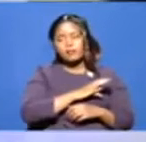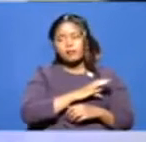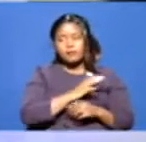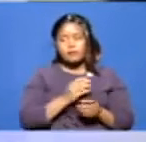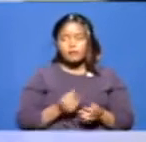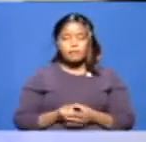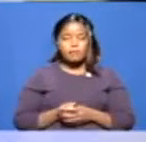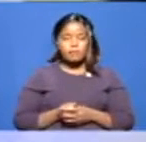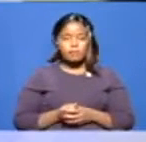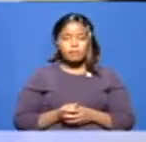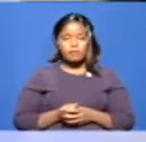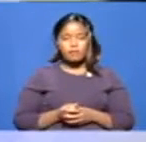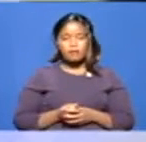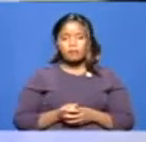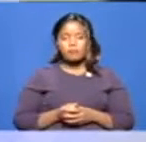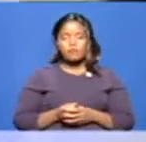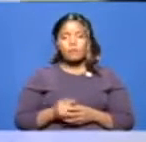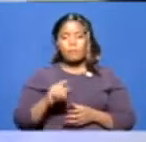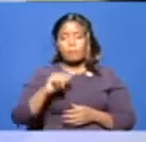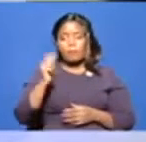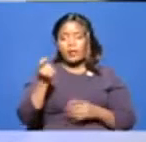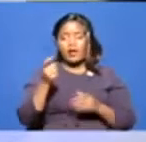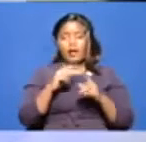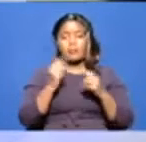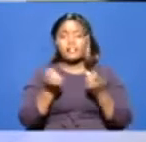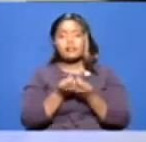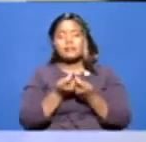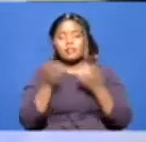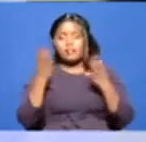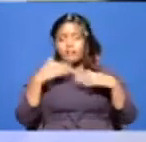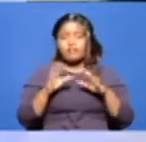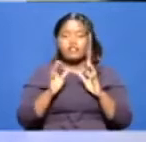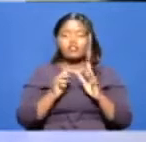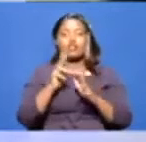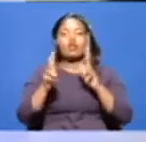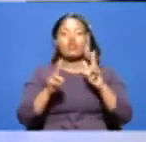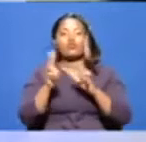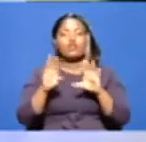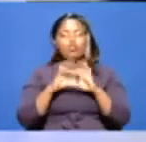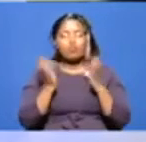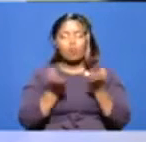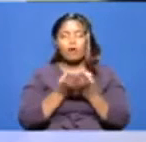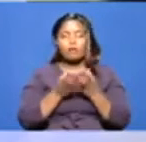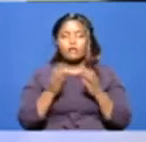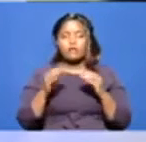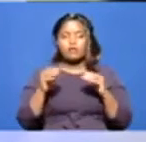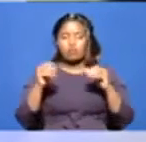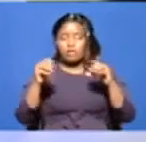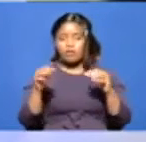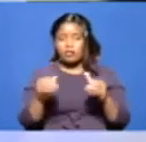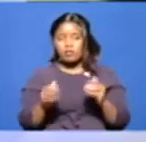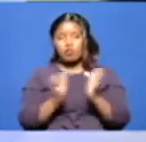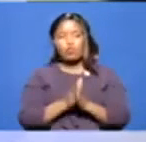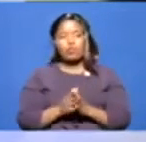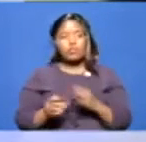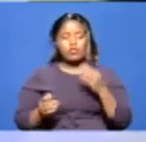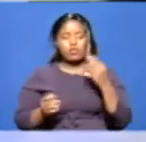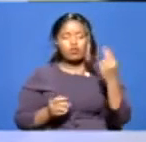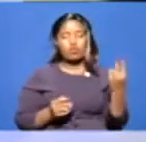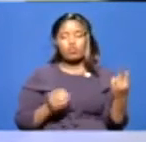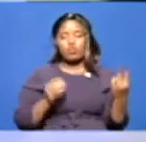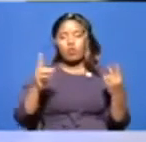Mehol national football team Harambee Stars wrapped up their 2022 World Cup qualifying campaign with a 2-1 win over Rwanda in a Group E match